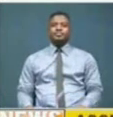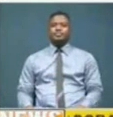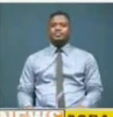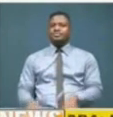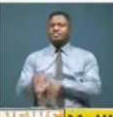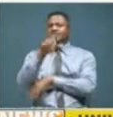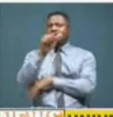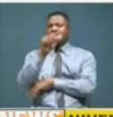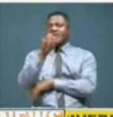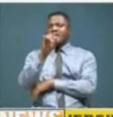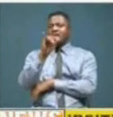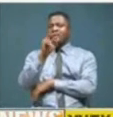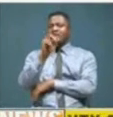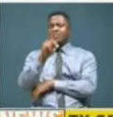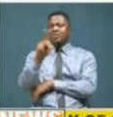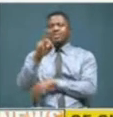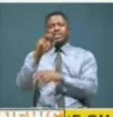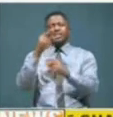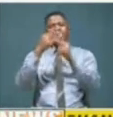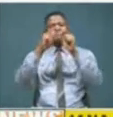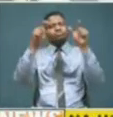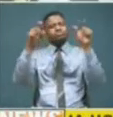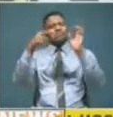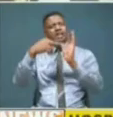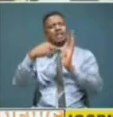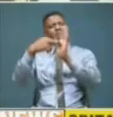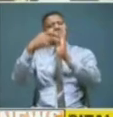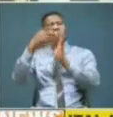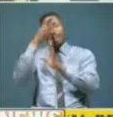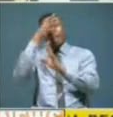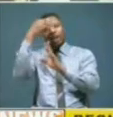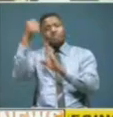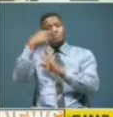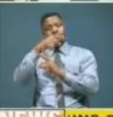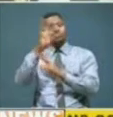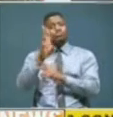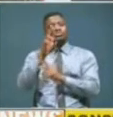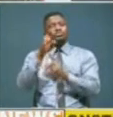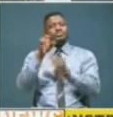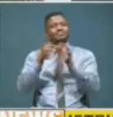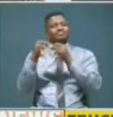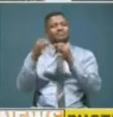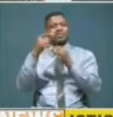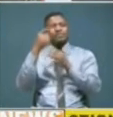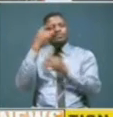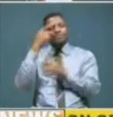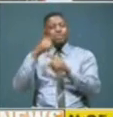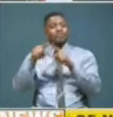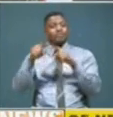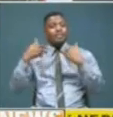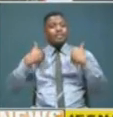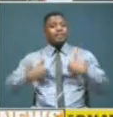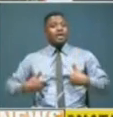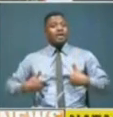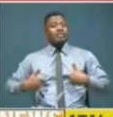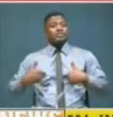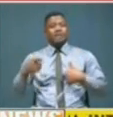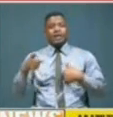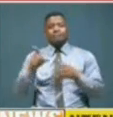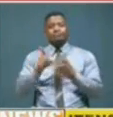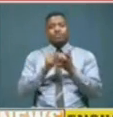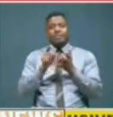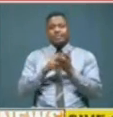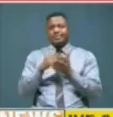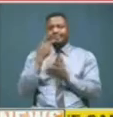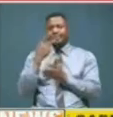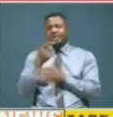Adinkra are symbols that represent concepts and was then used extensively for fabrics. Mr. Prince